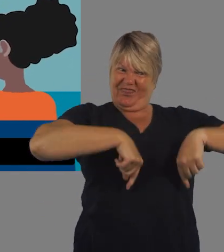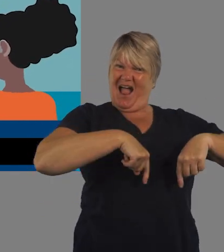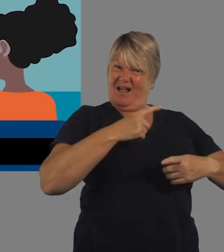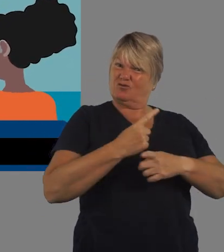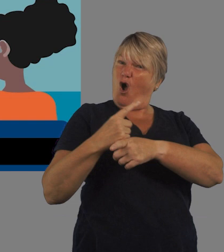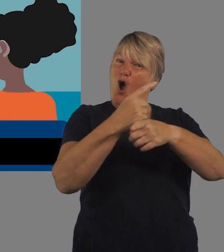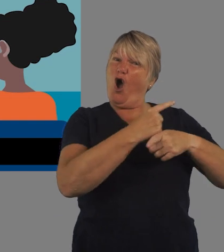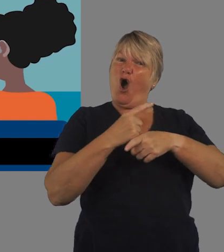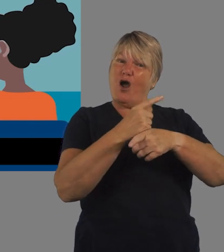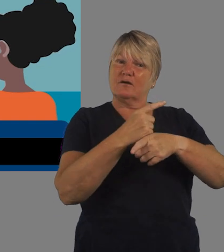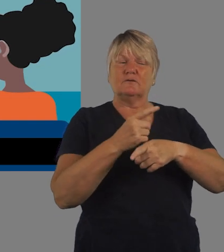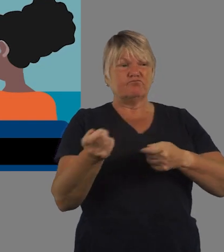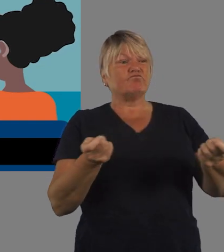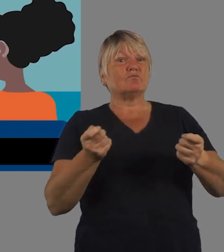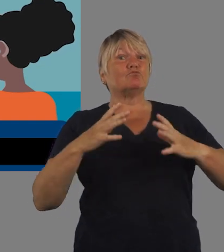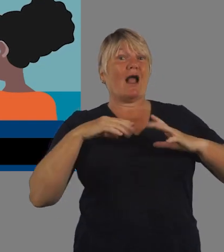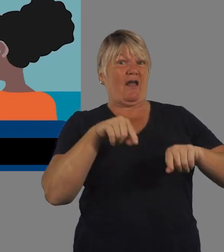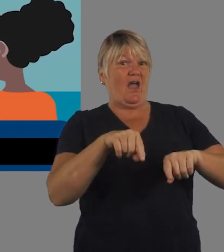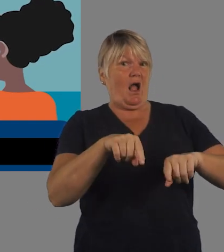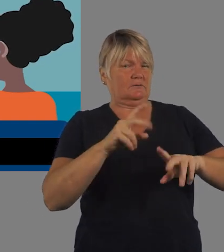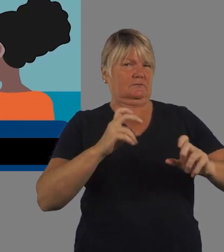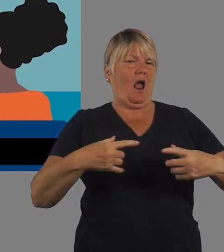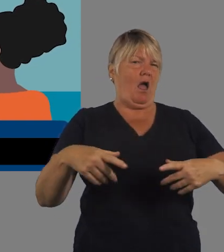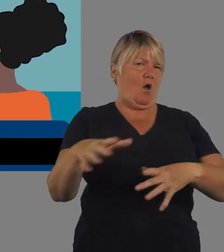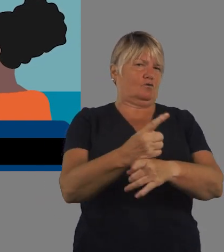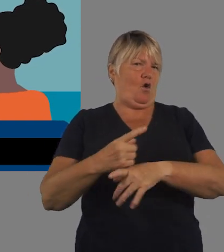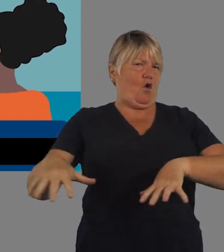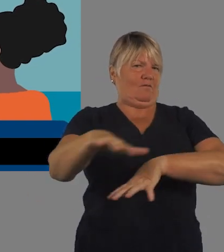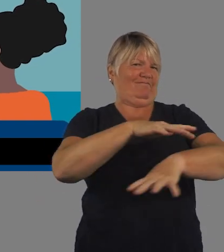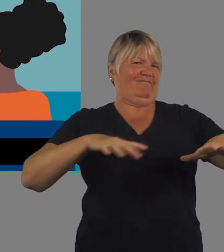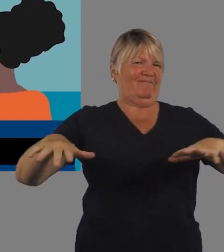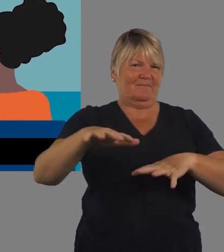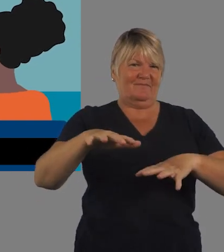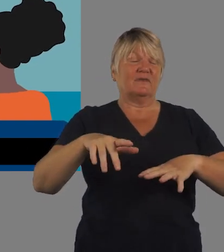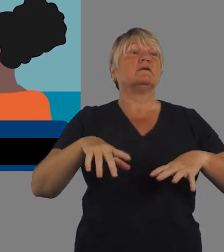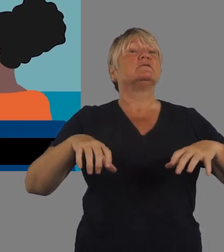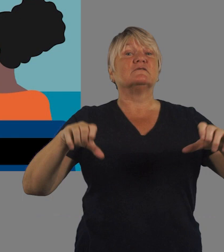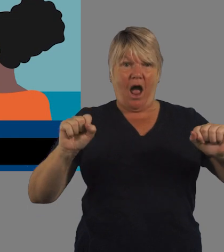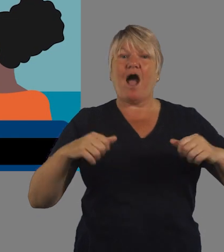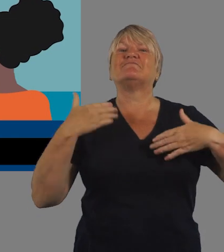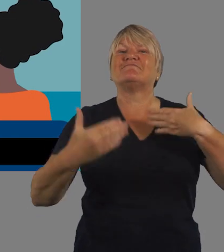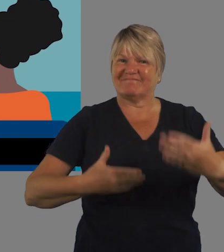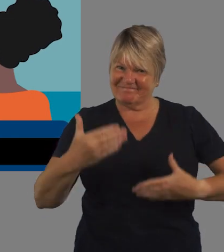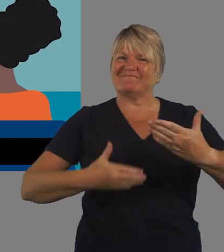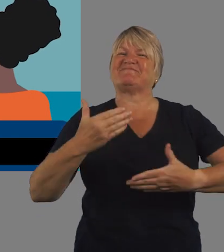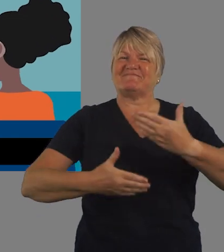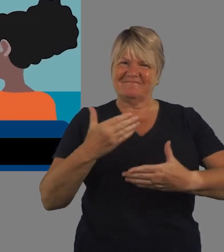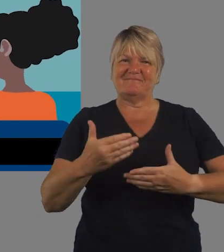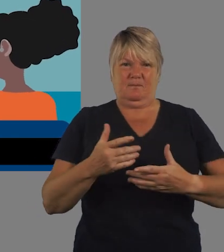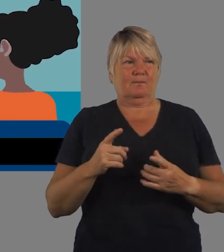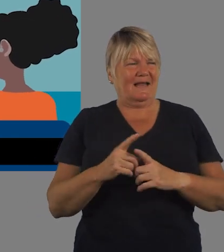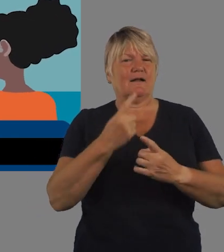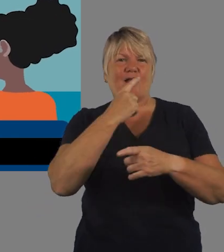the room. And, if you're organising a break, allow a few minutes before the meeting restarts for people in the room to